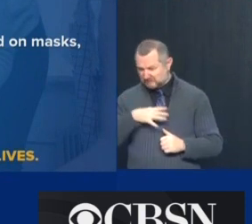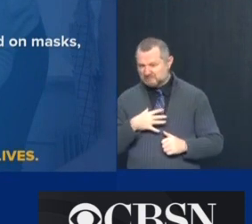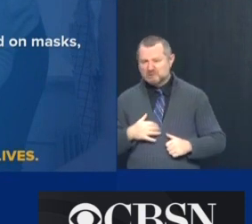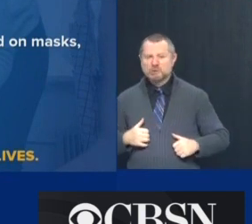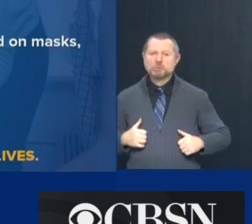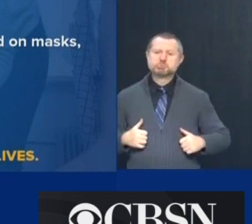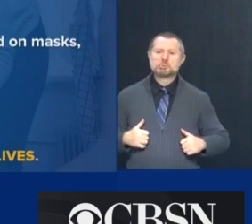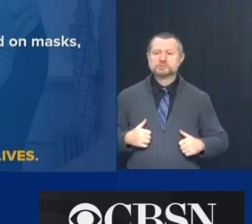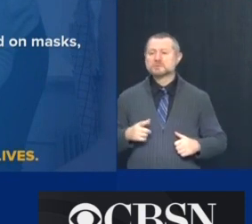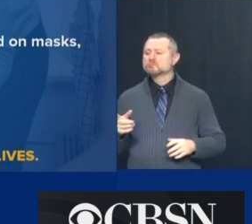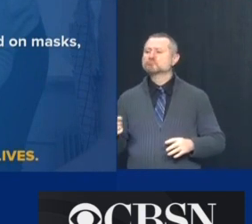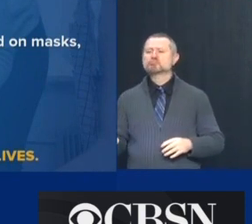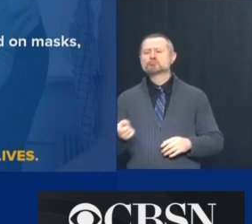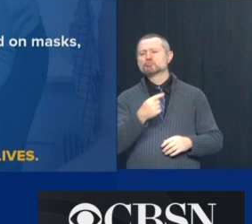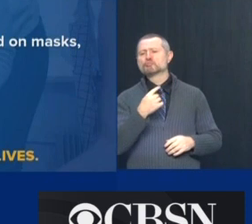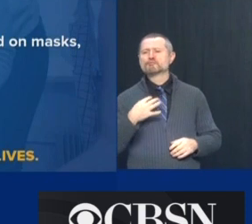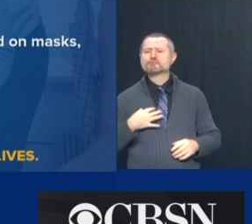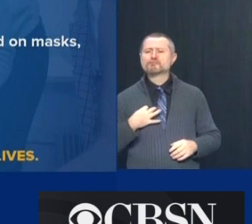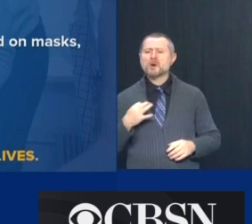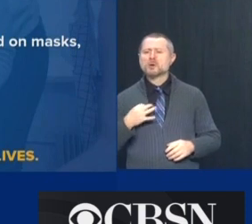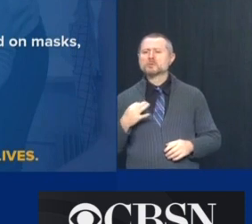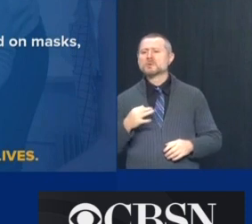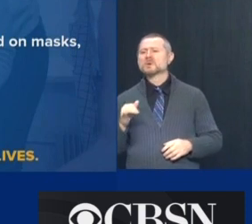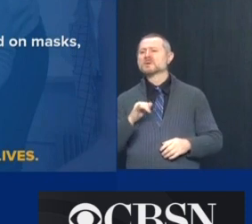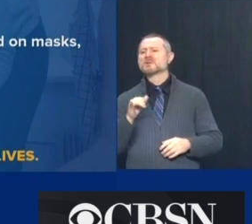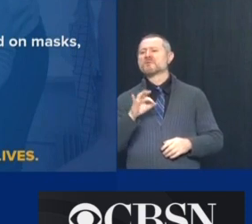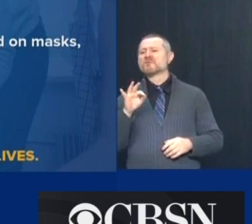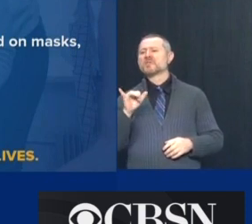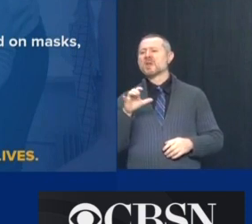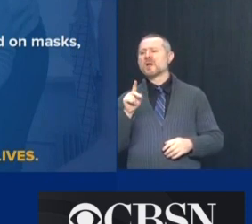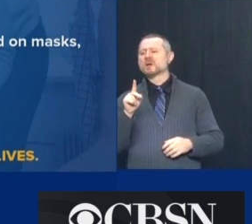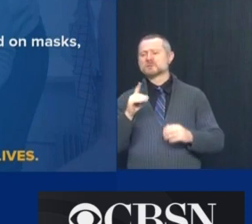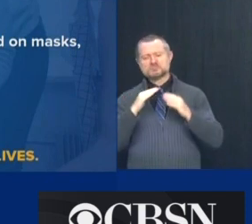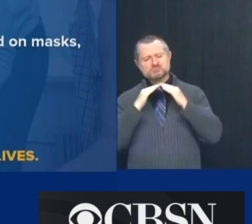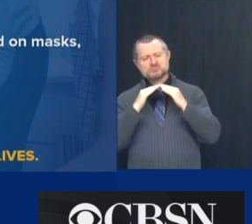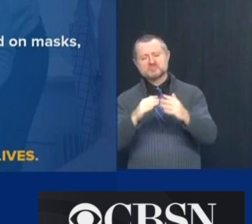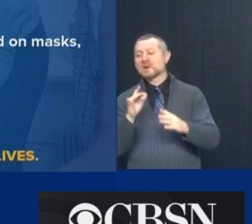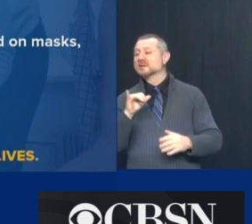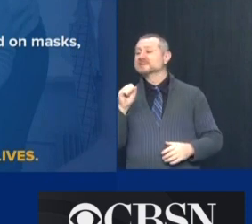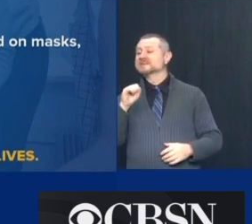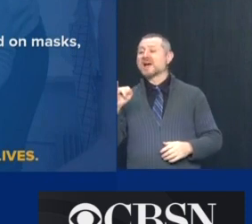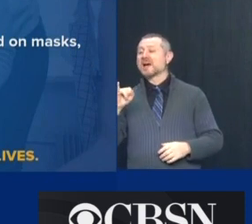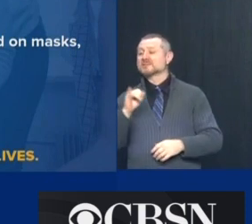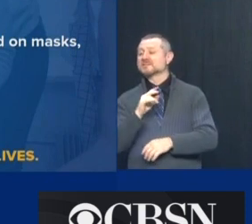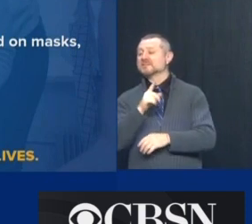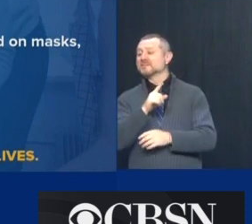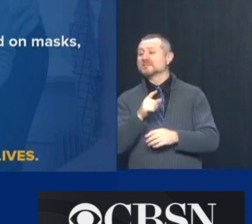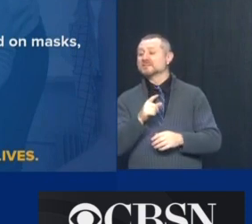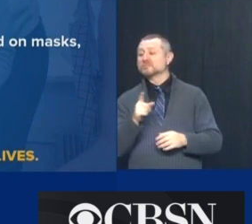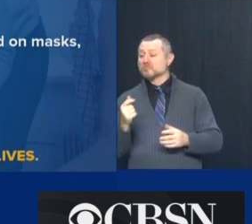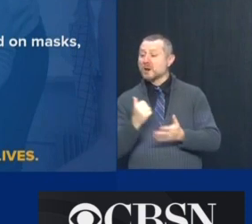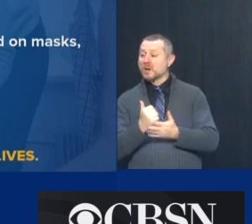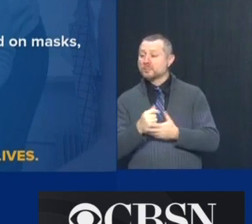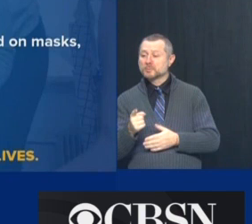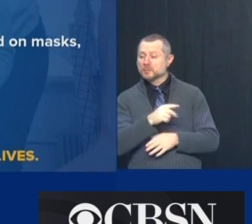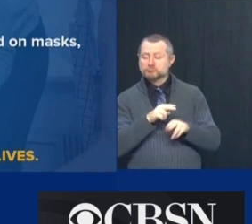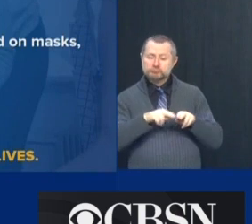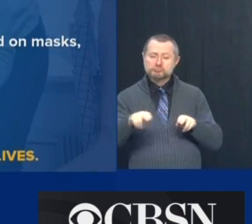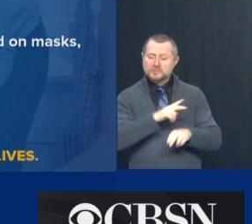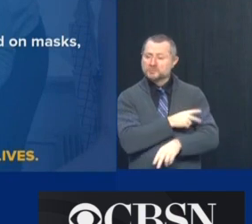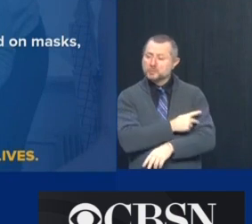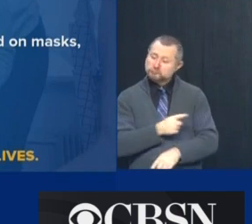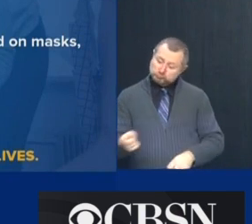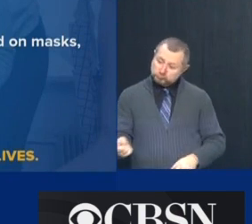volunteer in a field hospital in Staten Island and help COVID patients if you're a tough